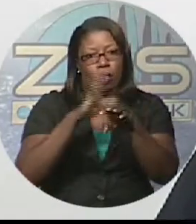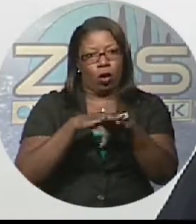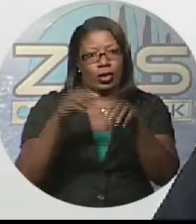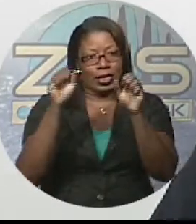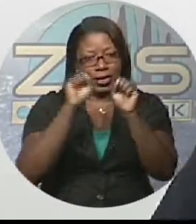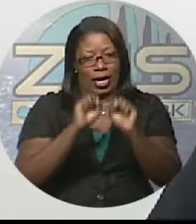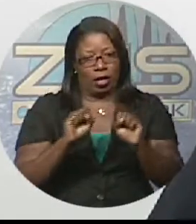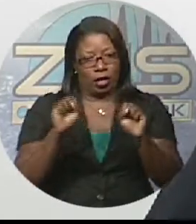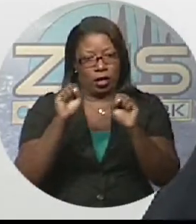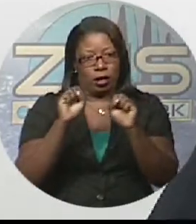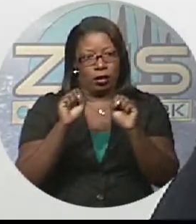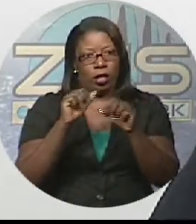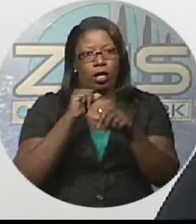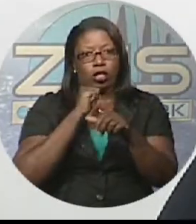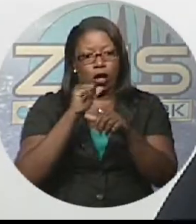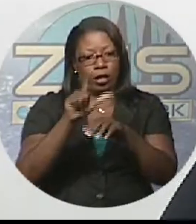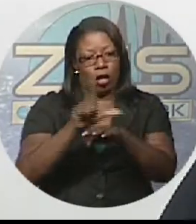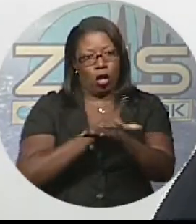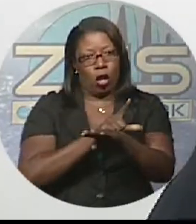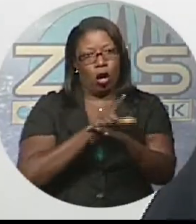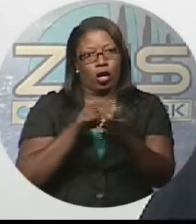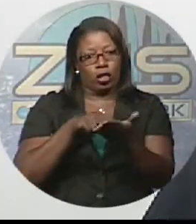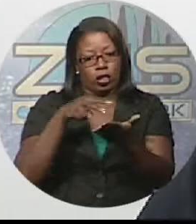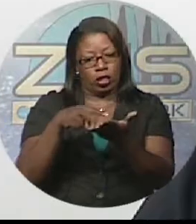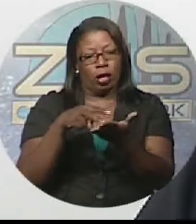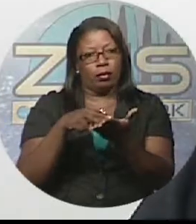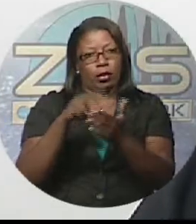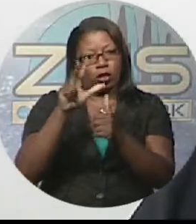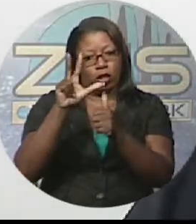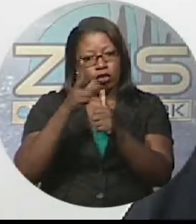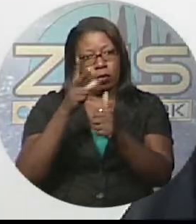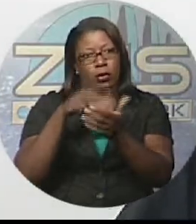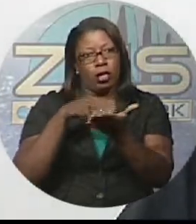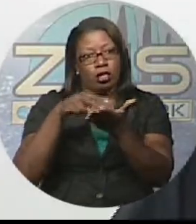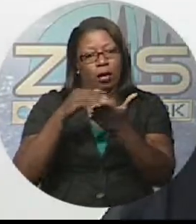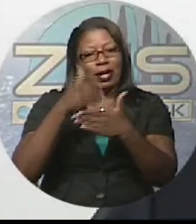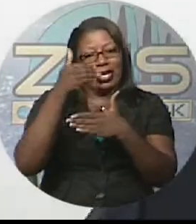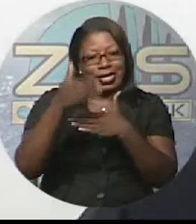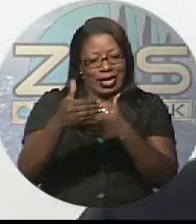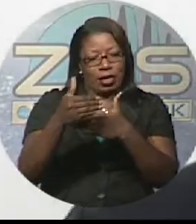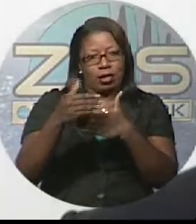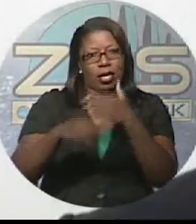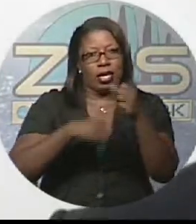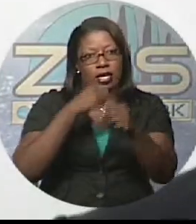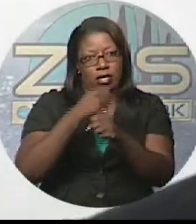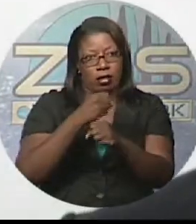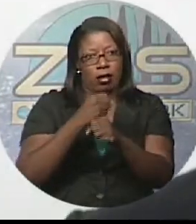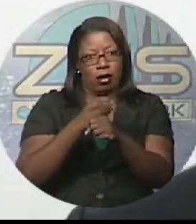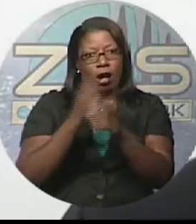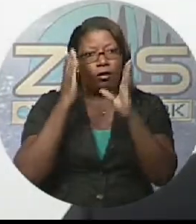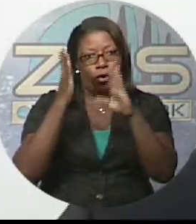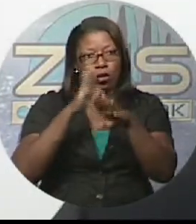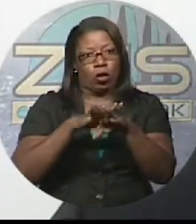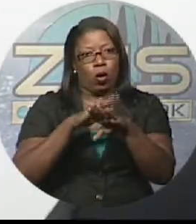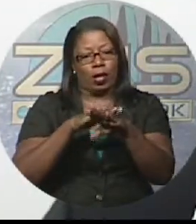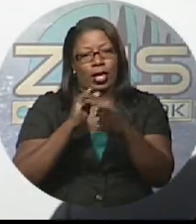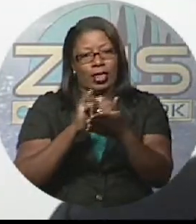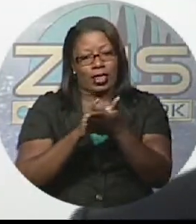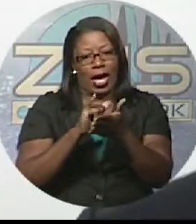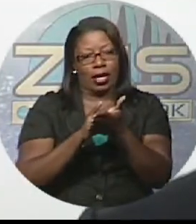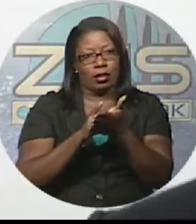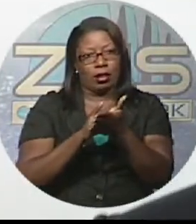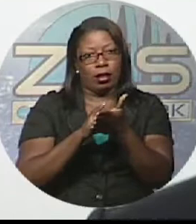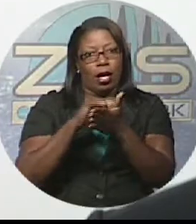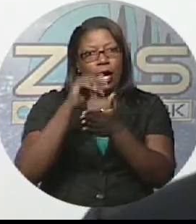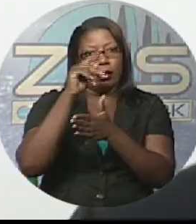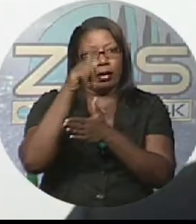not the triple jump, but I'm going to focus on the triple jump next year. I'm going to give my knee another year off. I